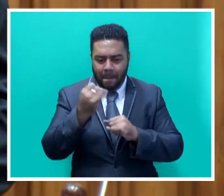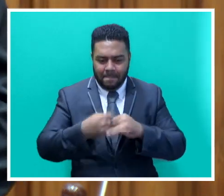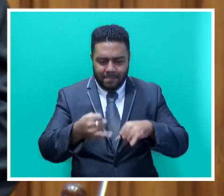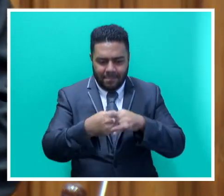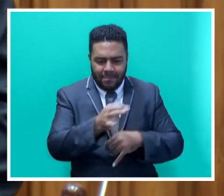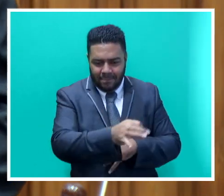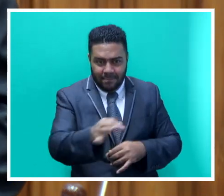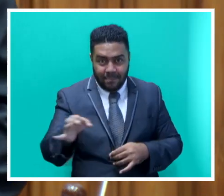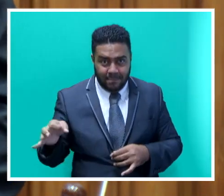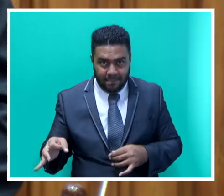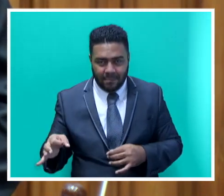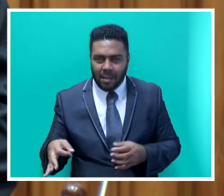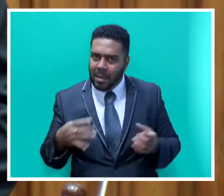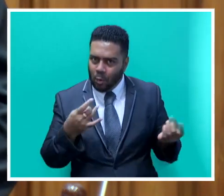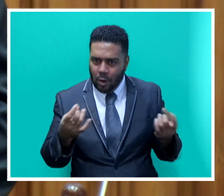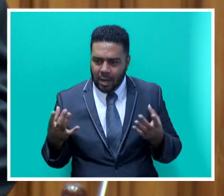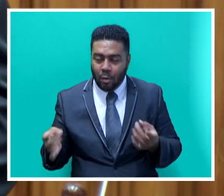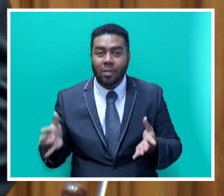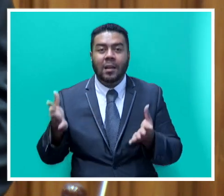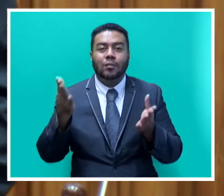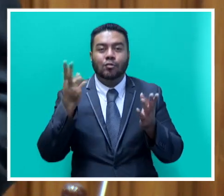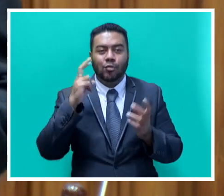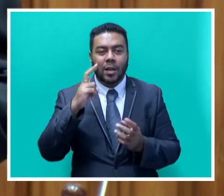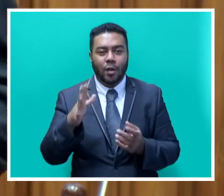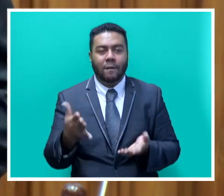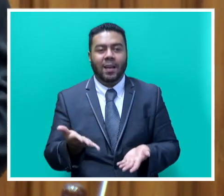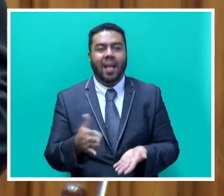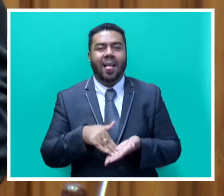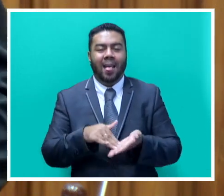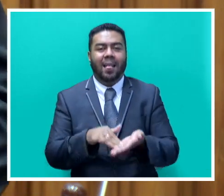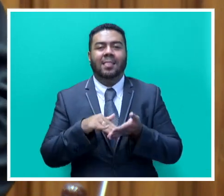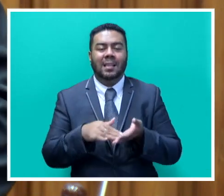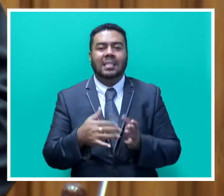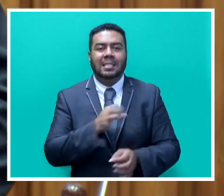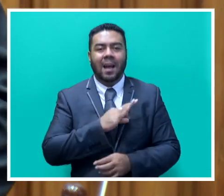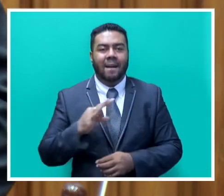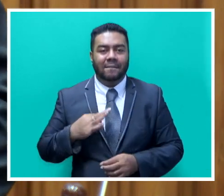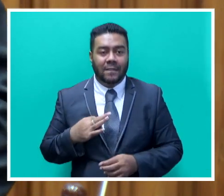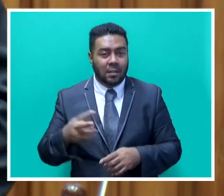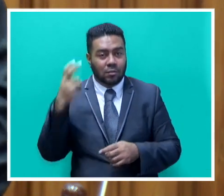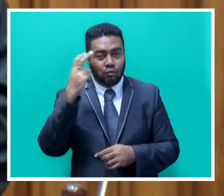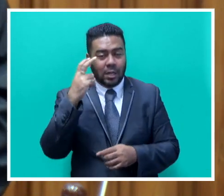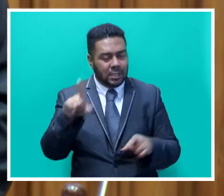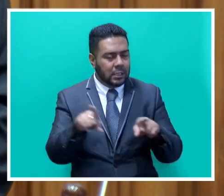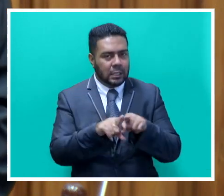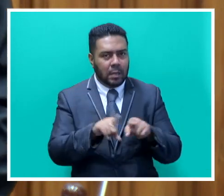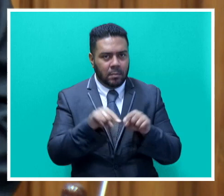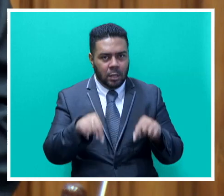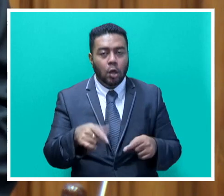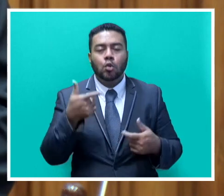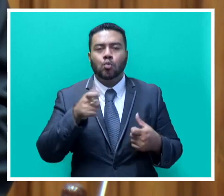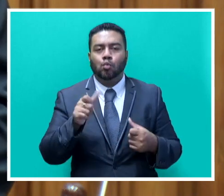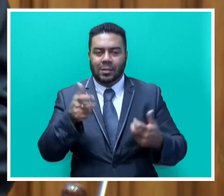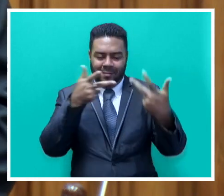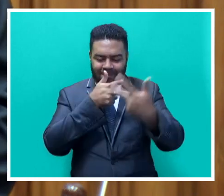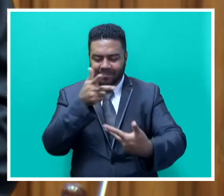have been made ready with the training of health staff similar to the training that we receive here on Viti Levu, using virtual